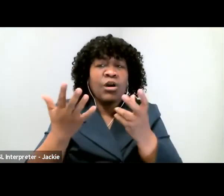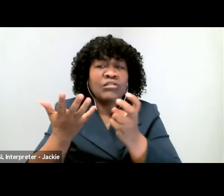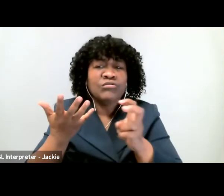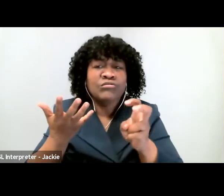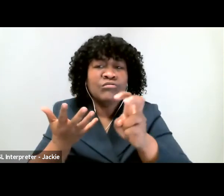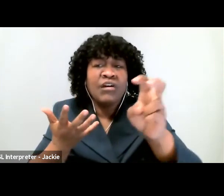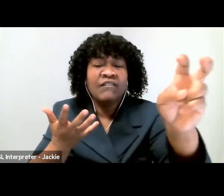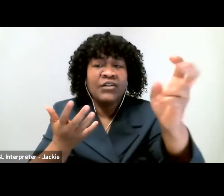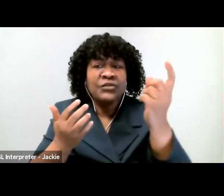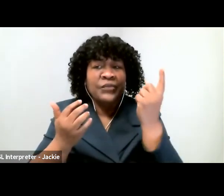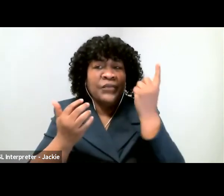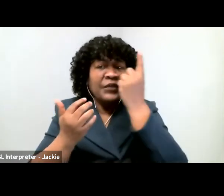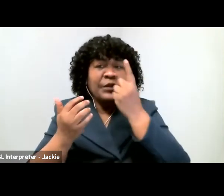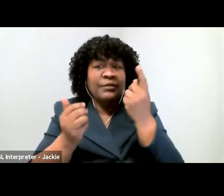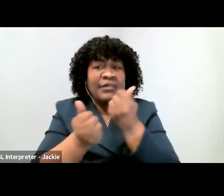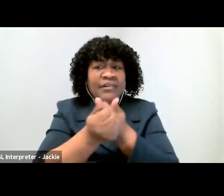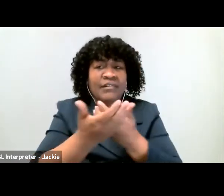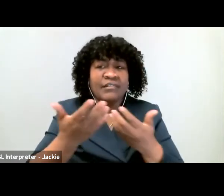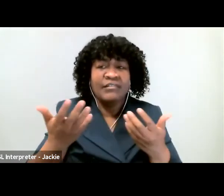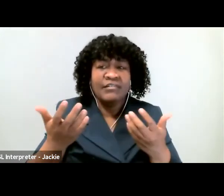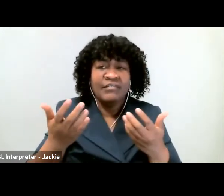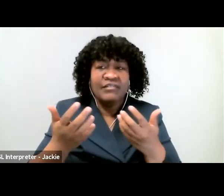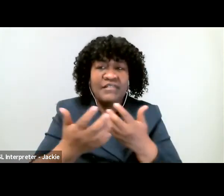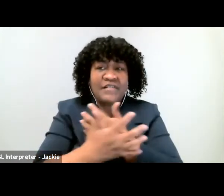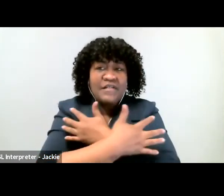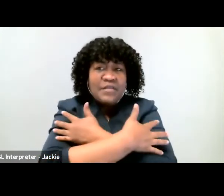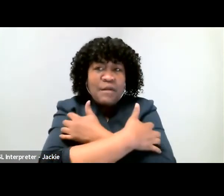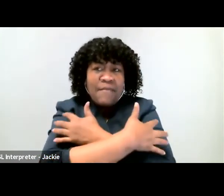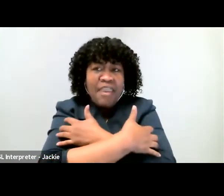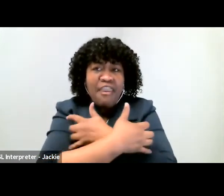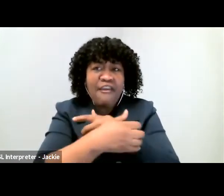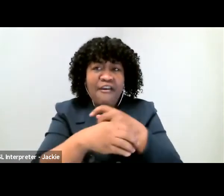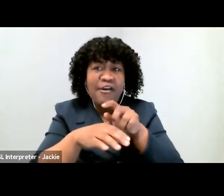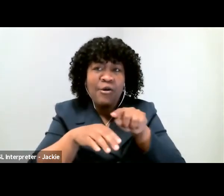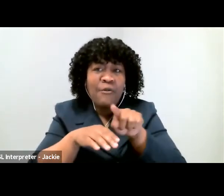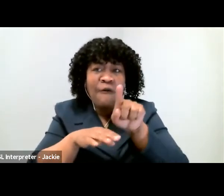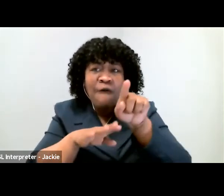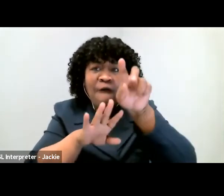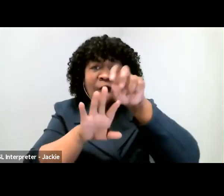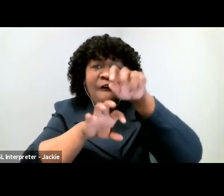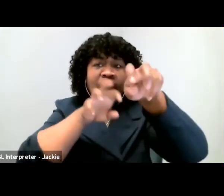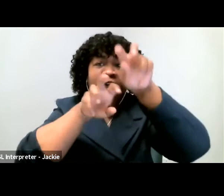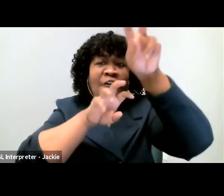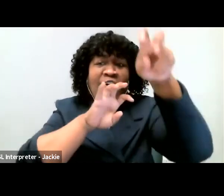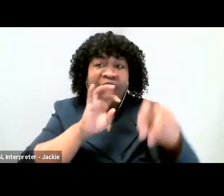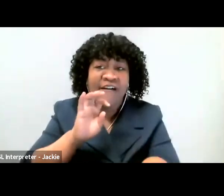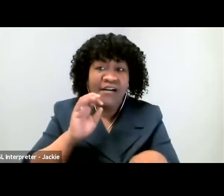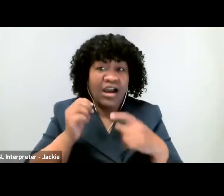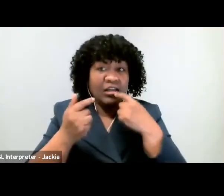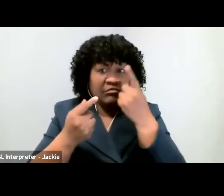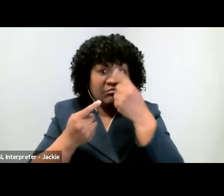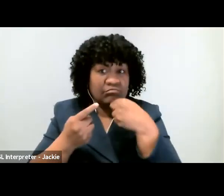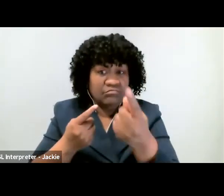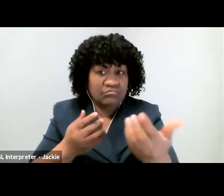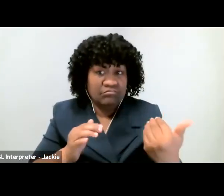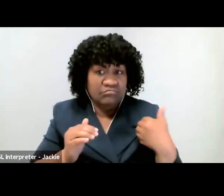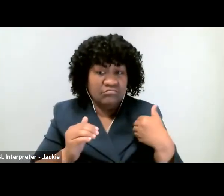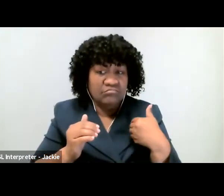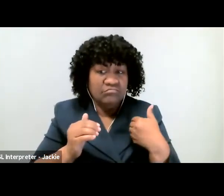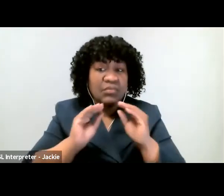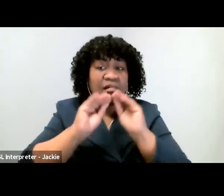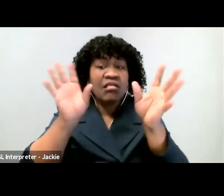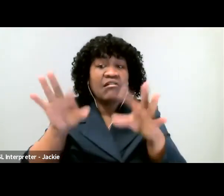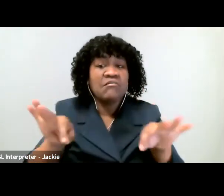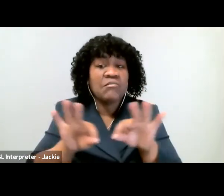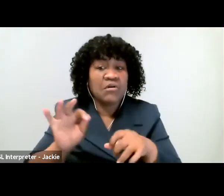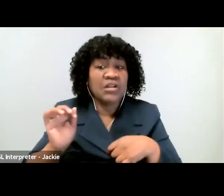to think about anything? The bear went over the mountain. I said this before, Let's be clear, I